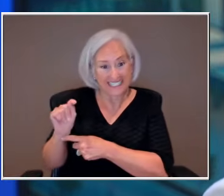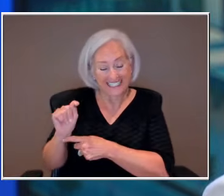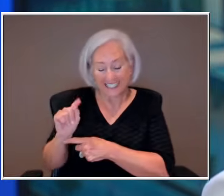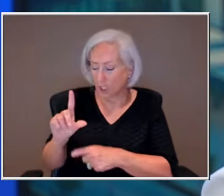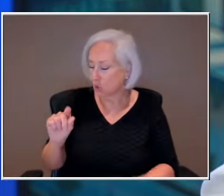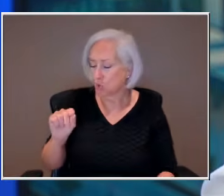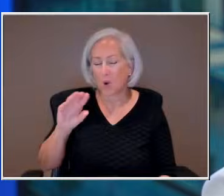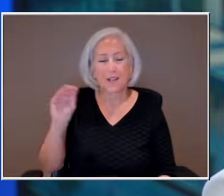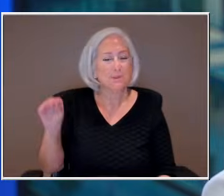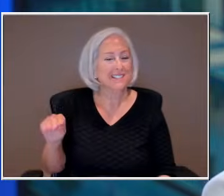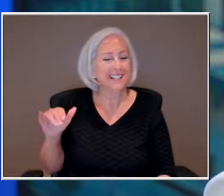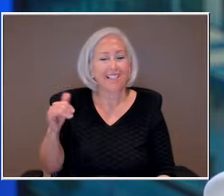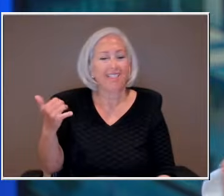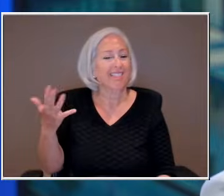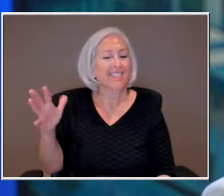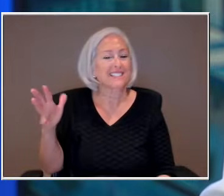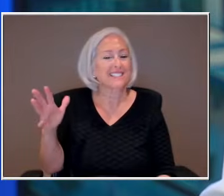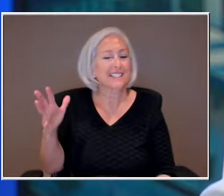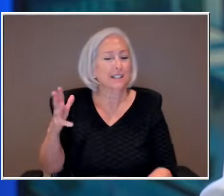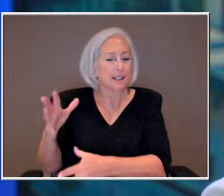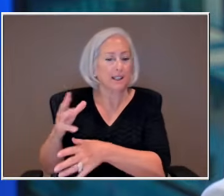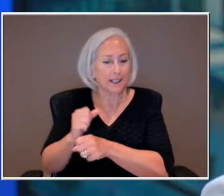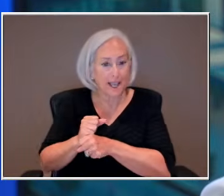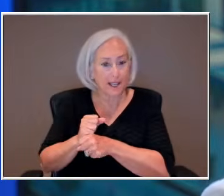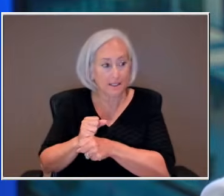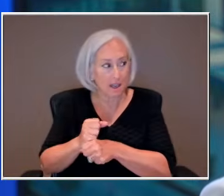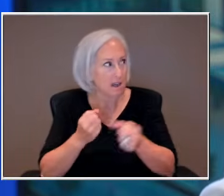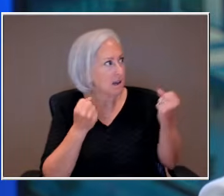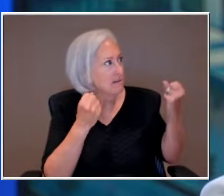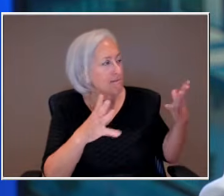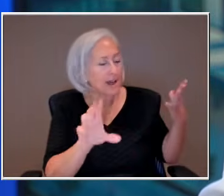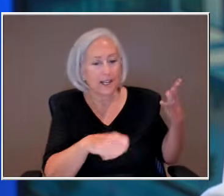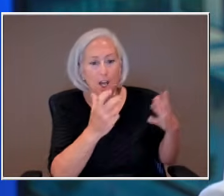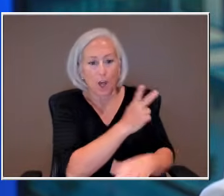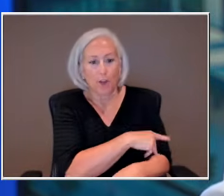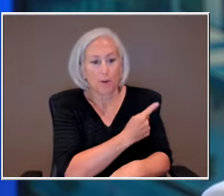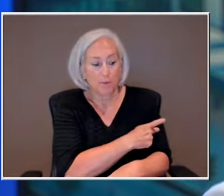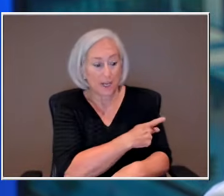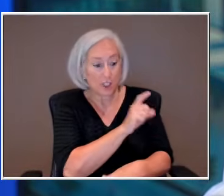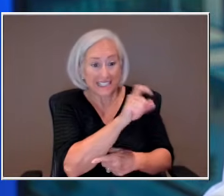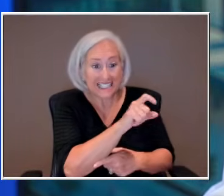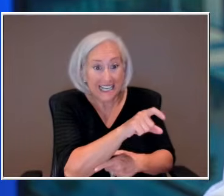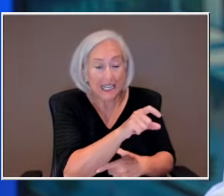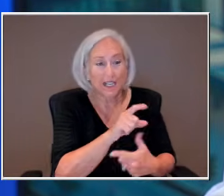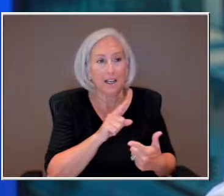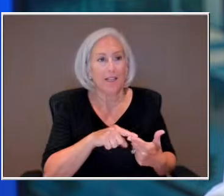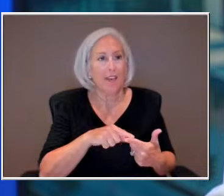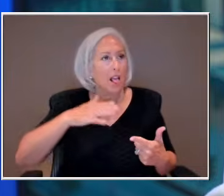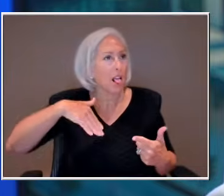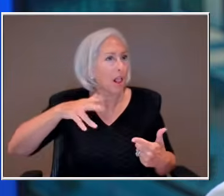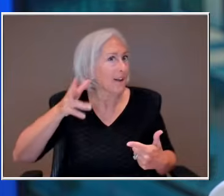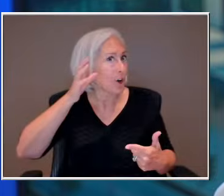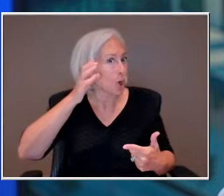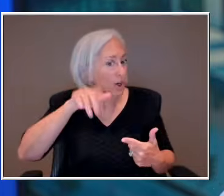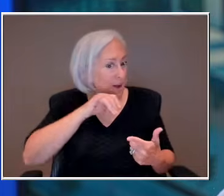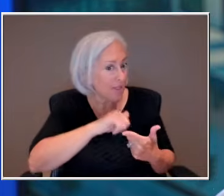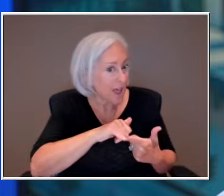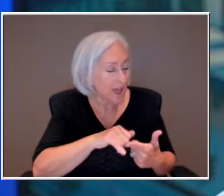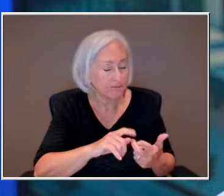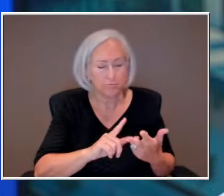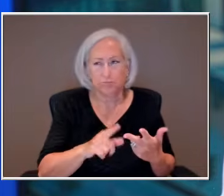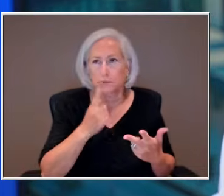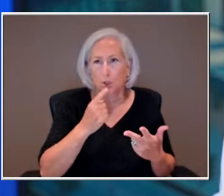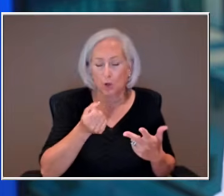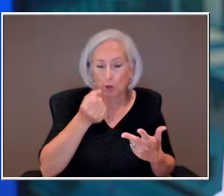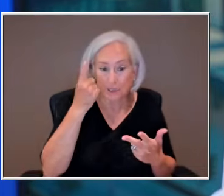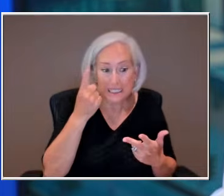patients need this treatment and just have not either heard of it or don't understand it enough. So that's the